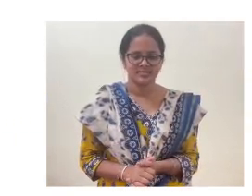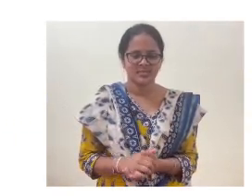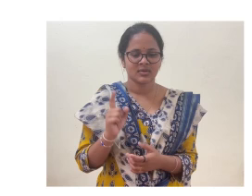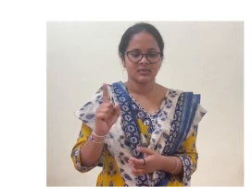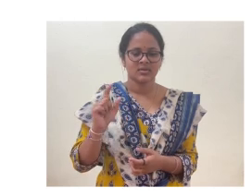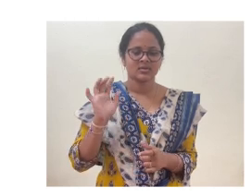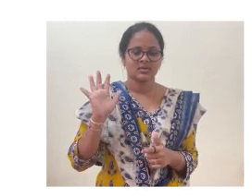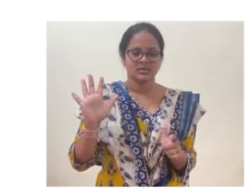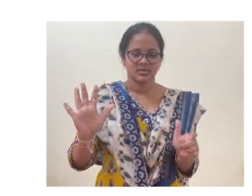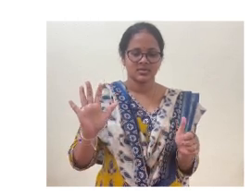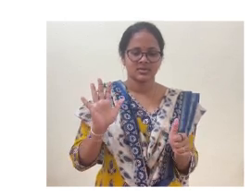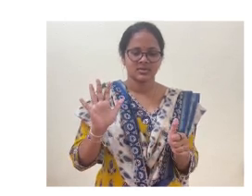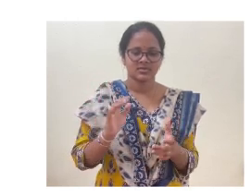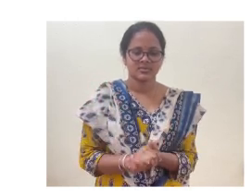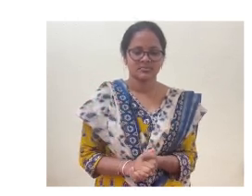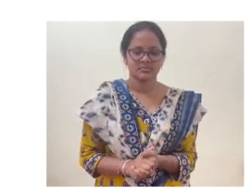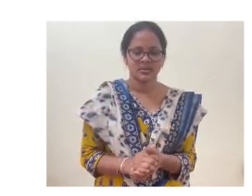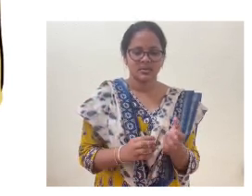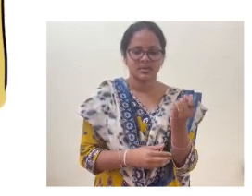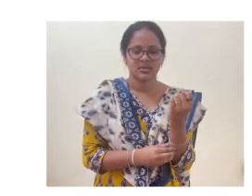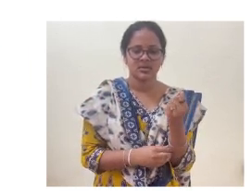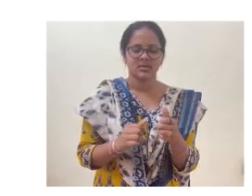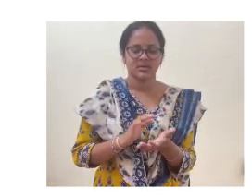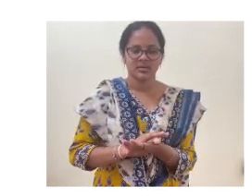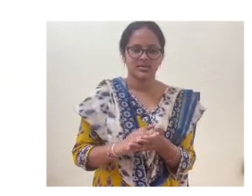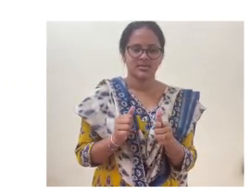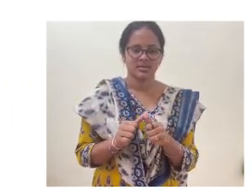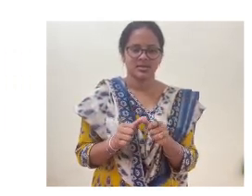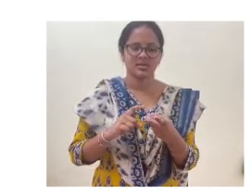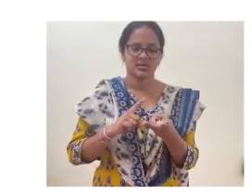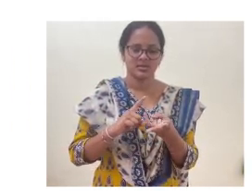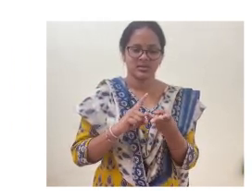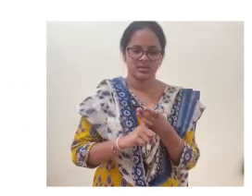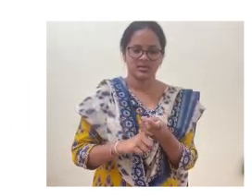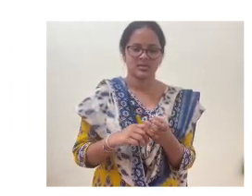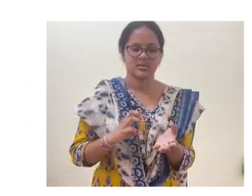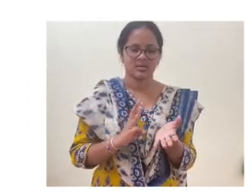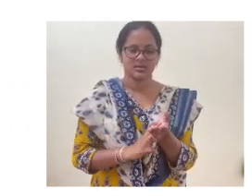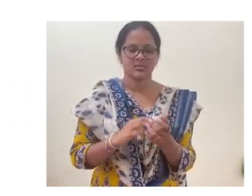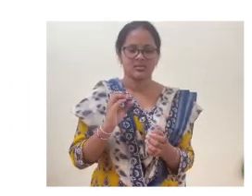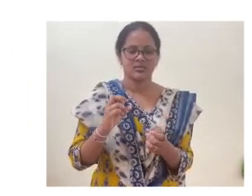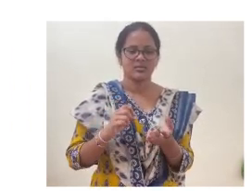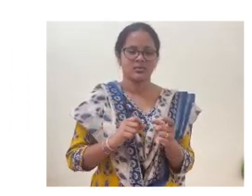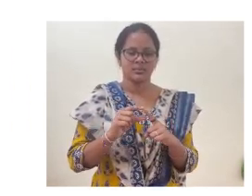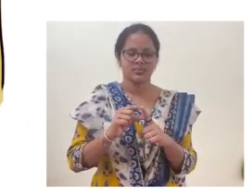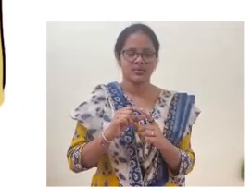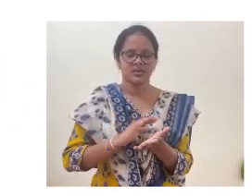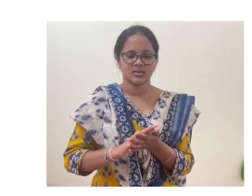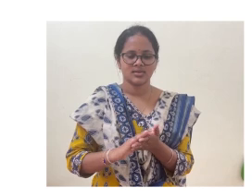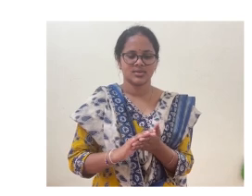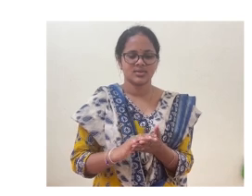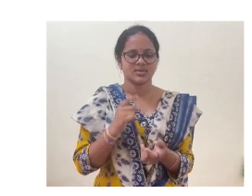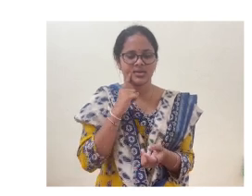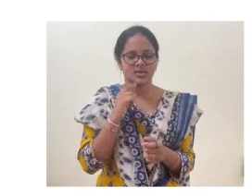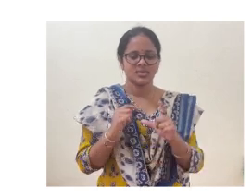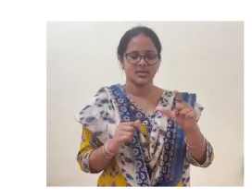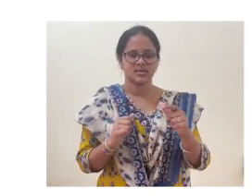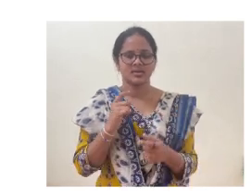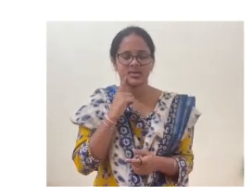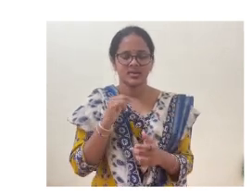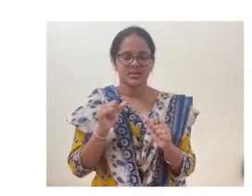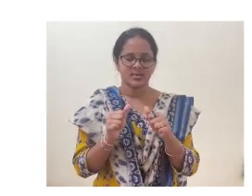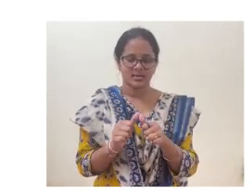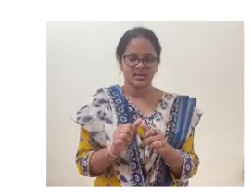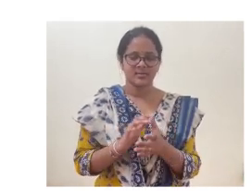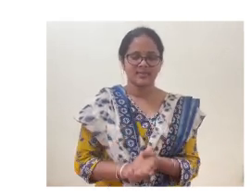hear sounds at all. Hard of hearing, can hear but not clearly. May use sign language,